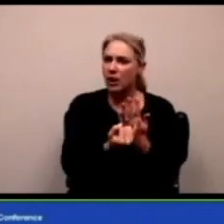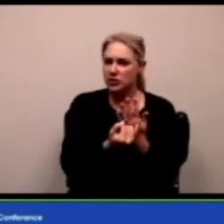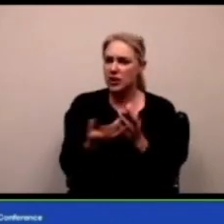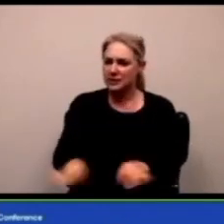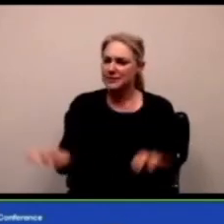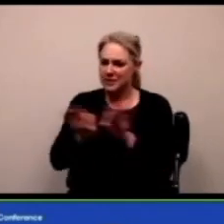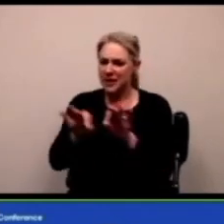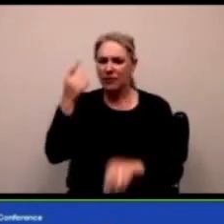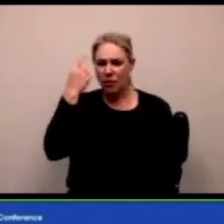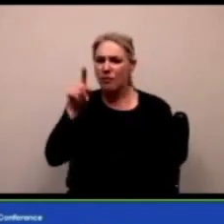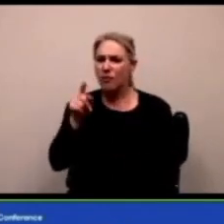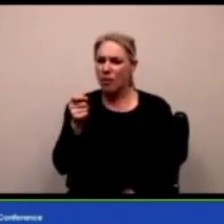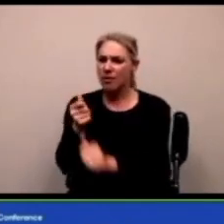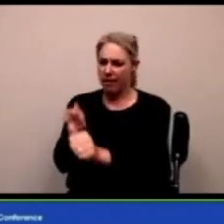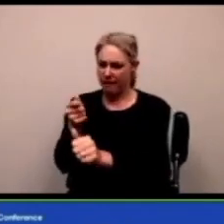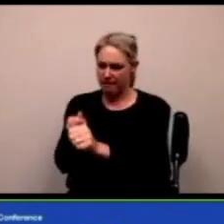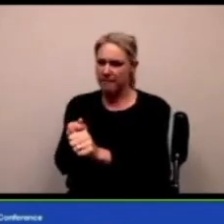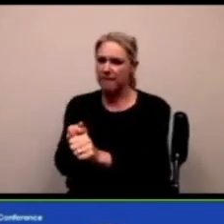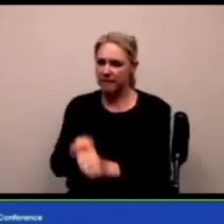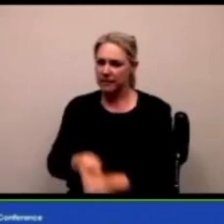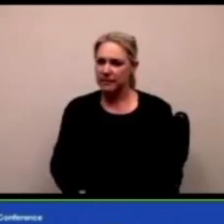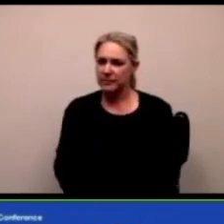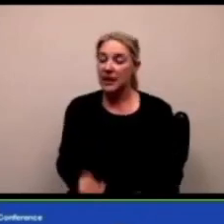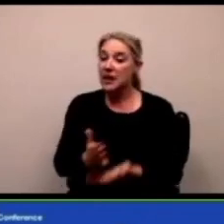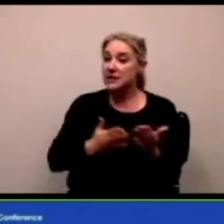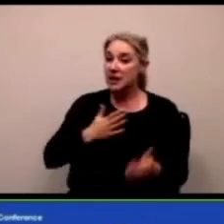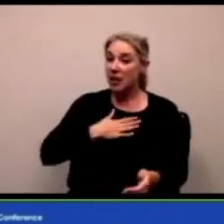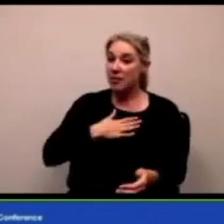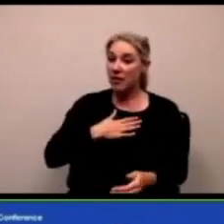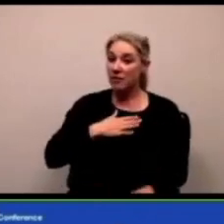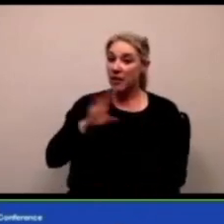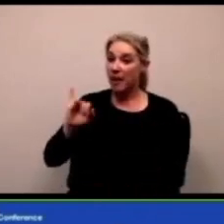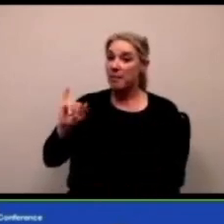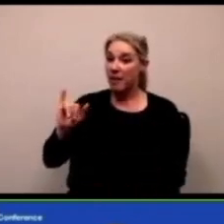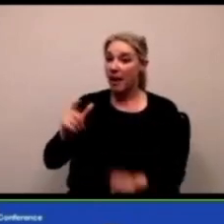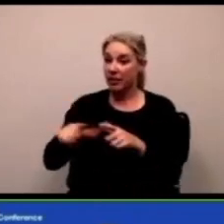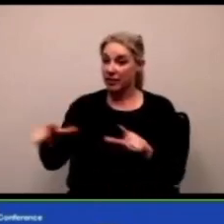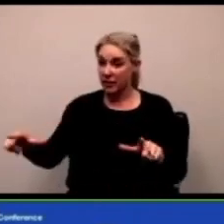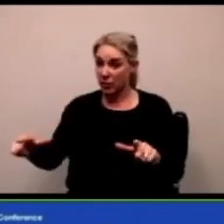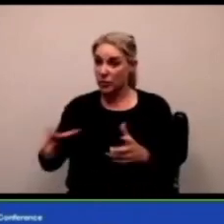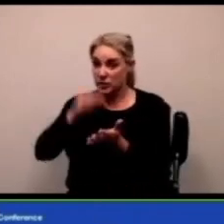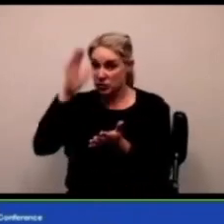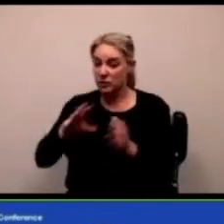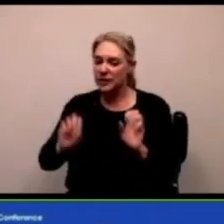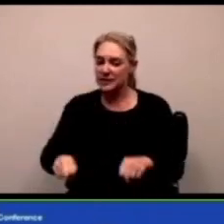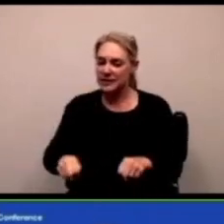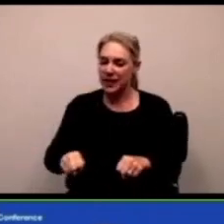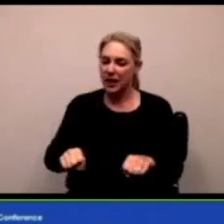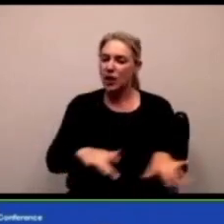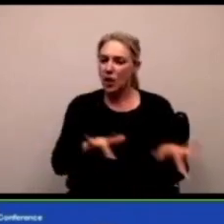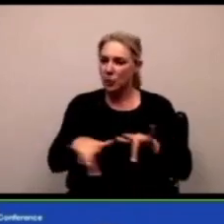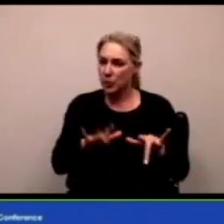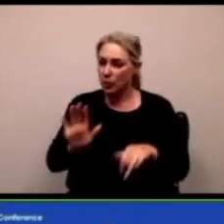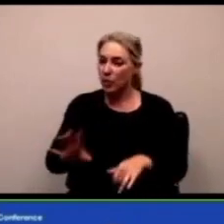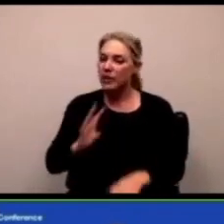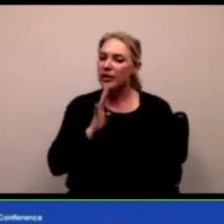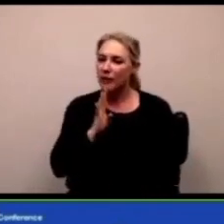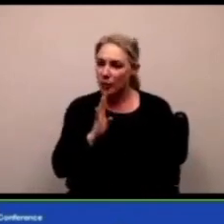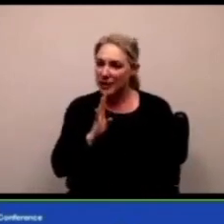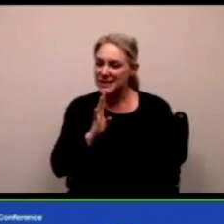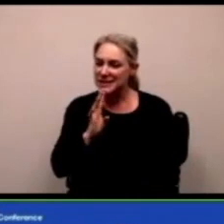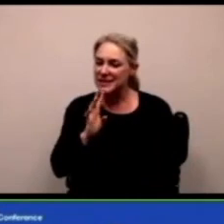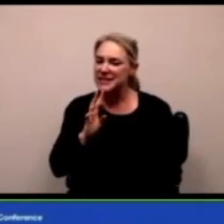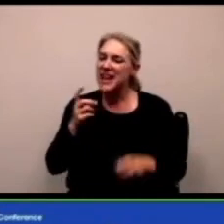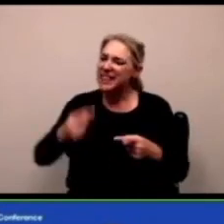it's, some of my bilingual students who could record their voices, who might have trouble reading, it really is